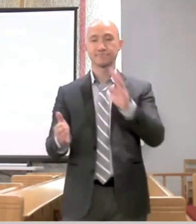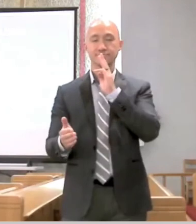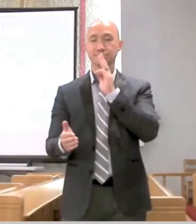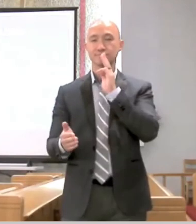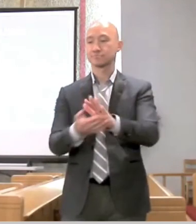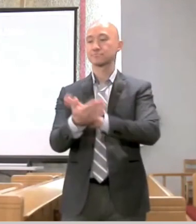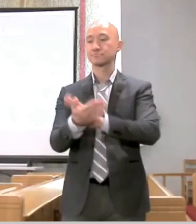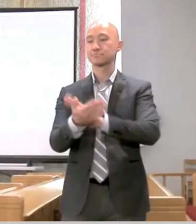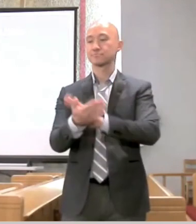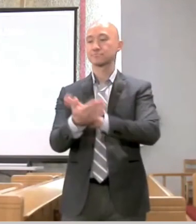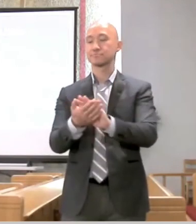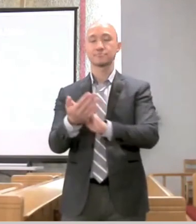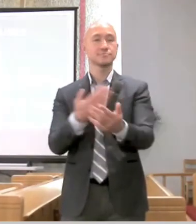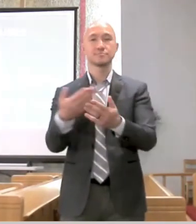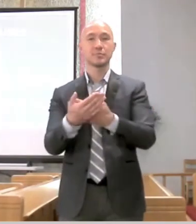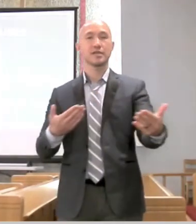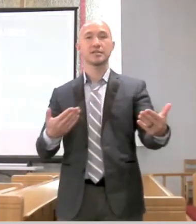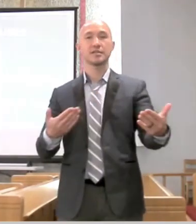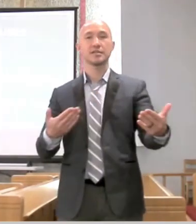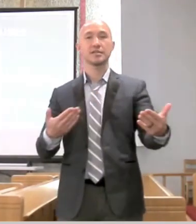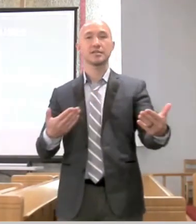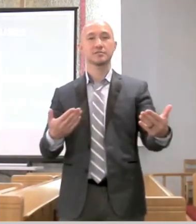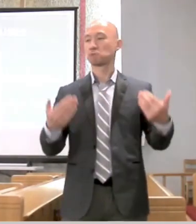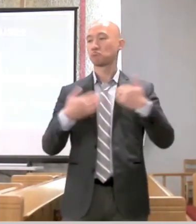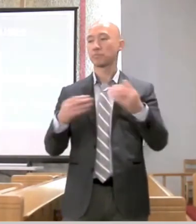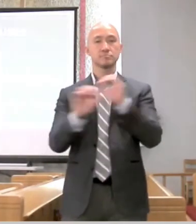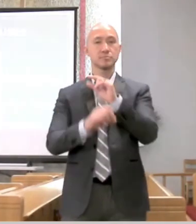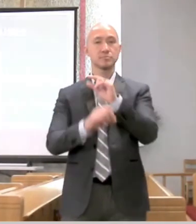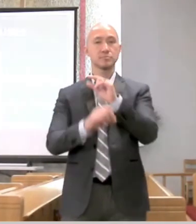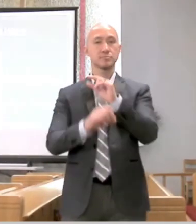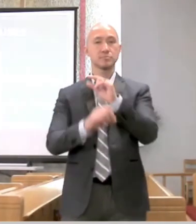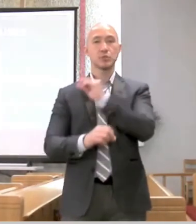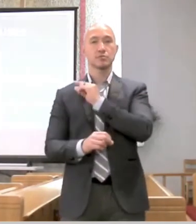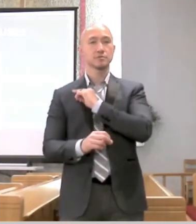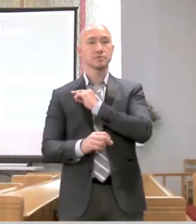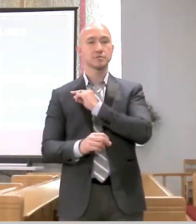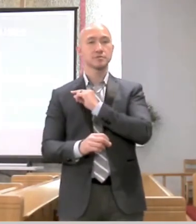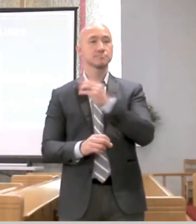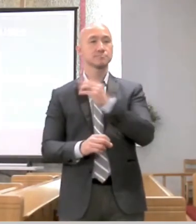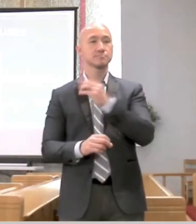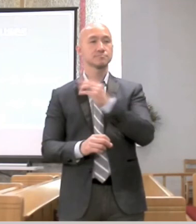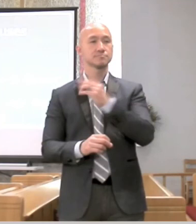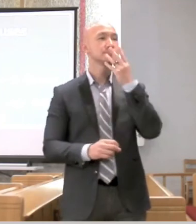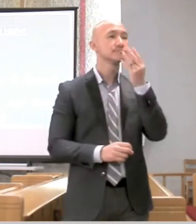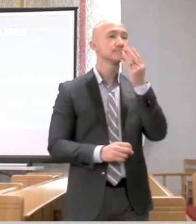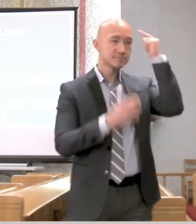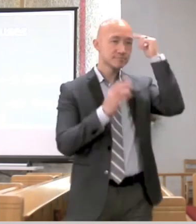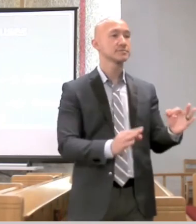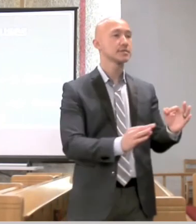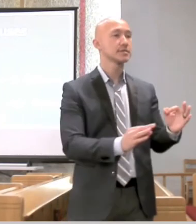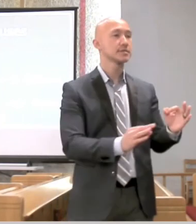before God, because God gave him the power to choose and do the right thing.